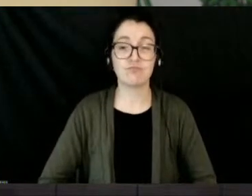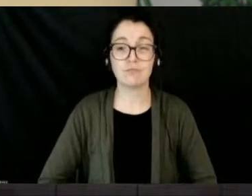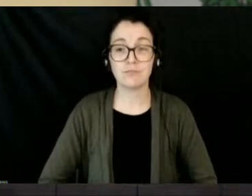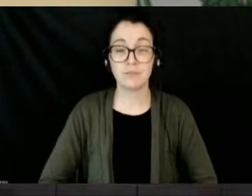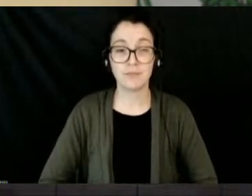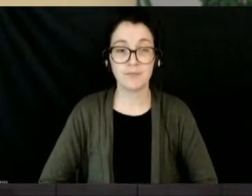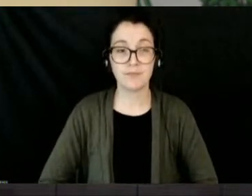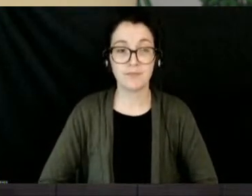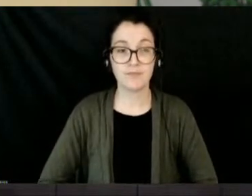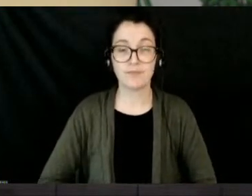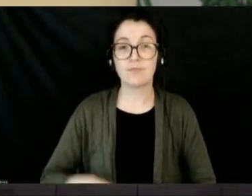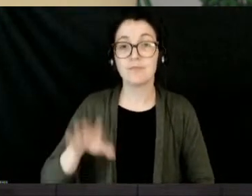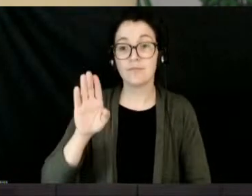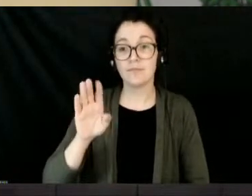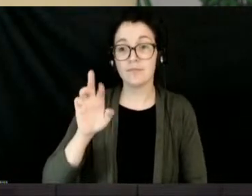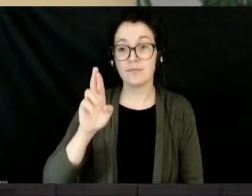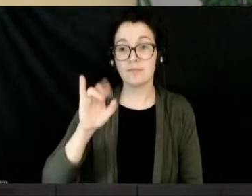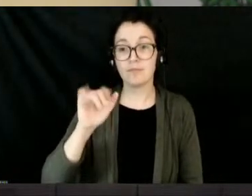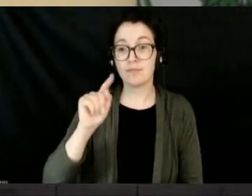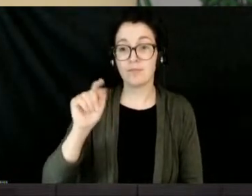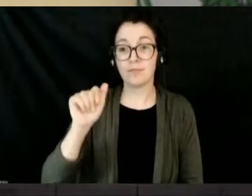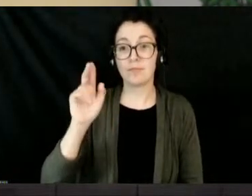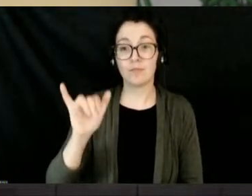Brittany Spencer, CBC.